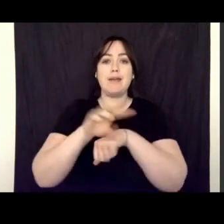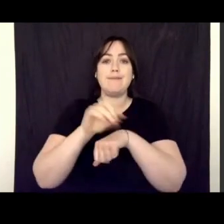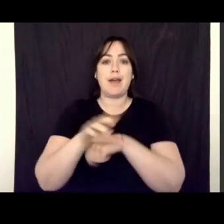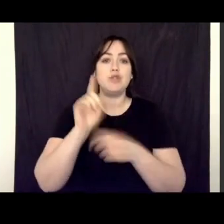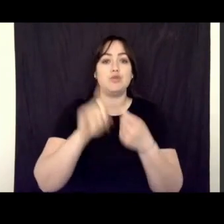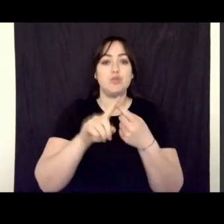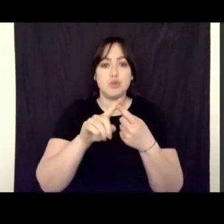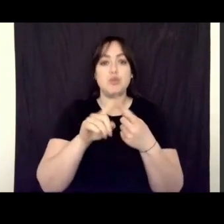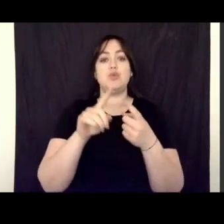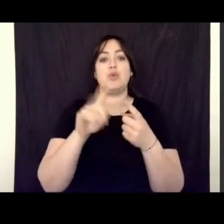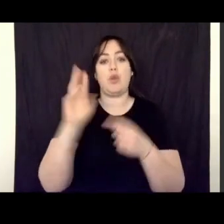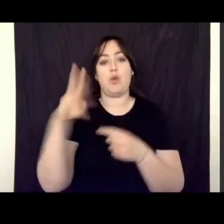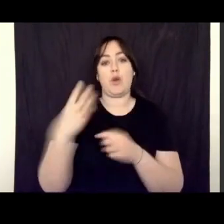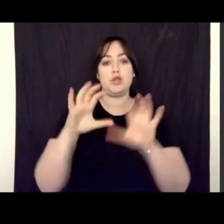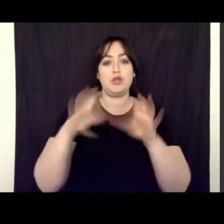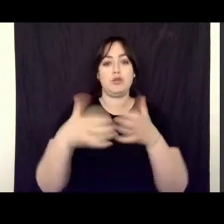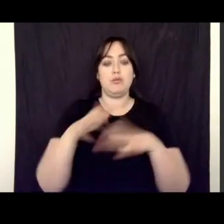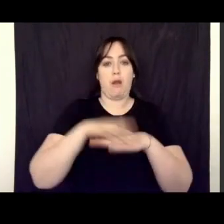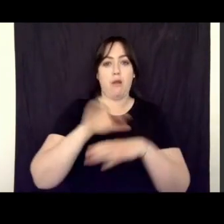on Disability Statistics.